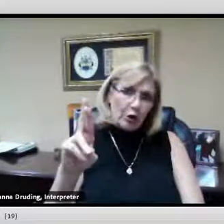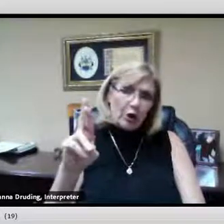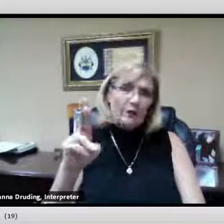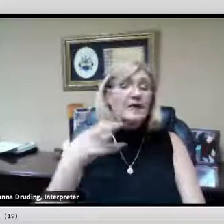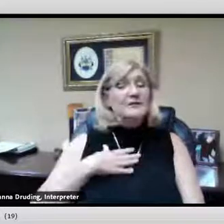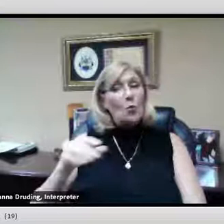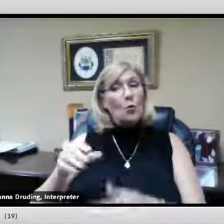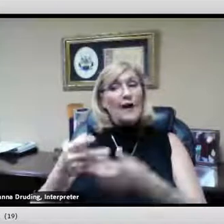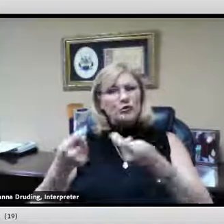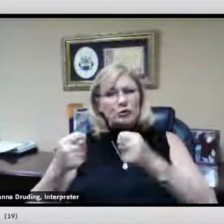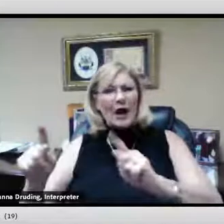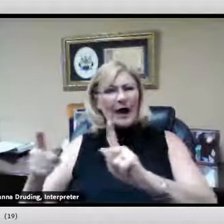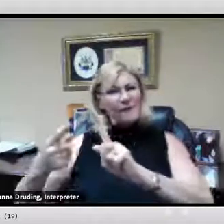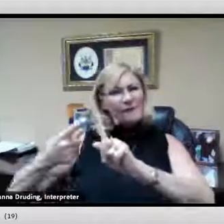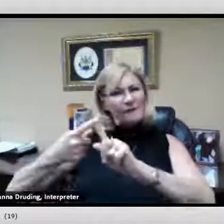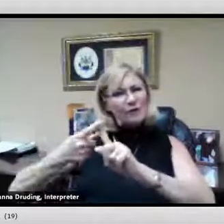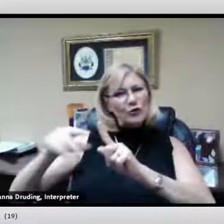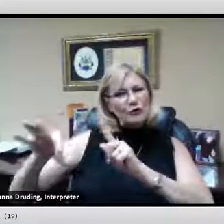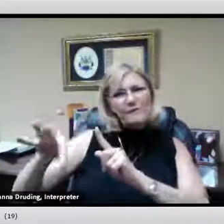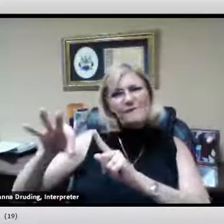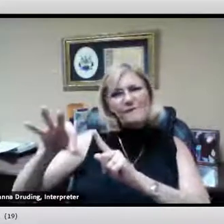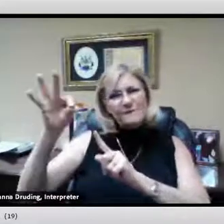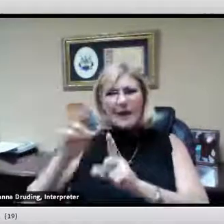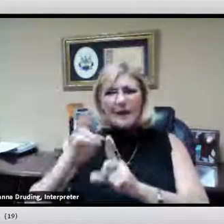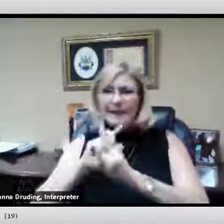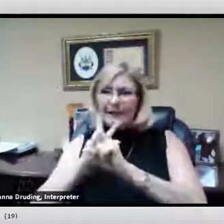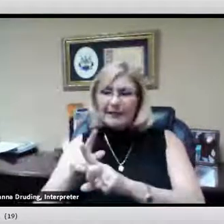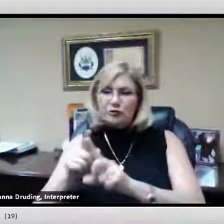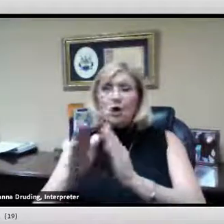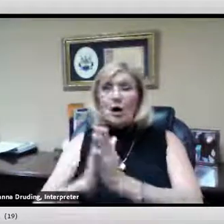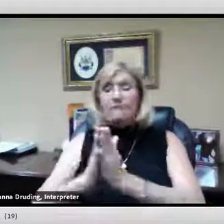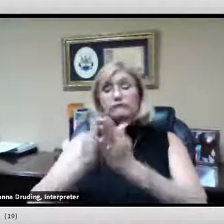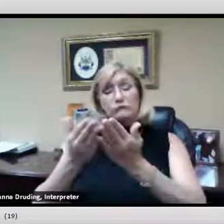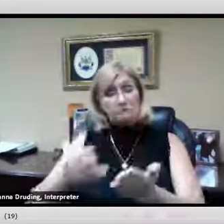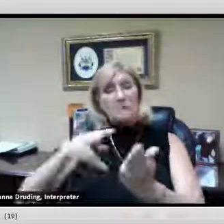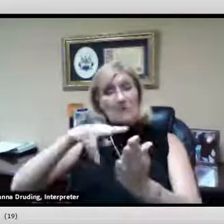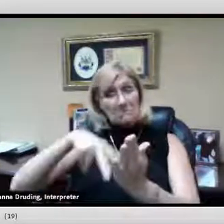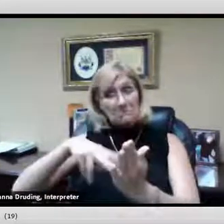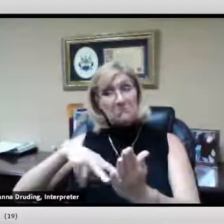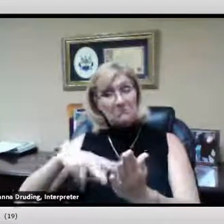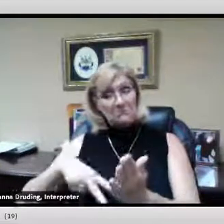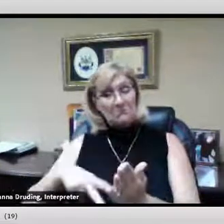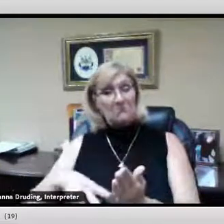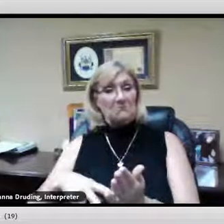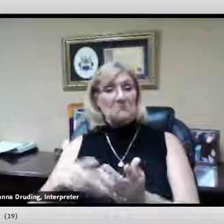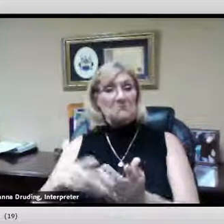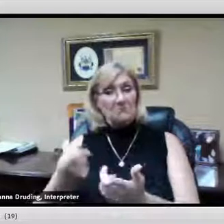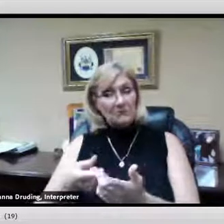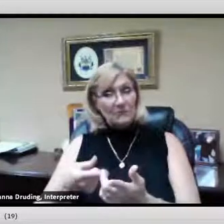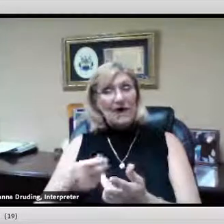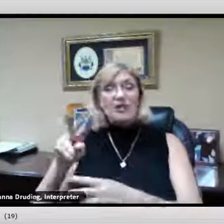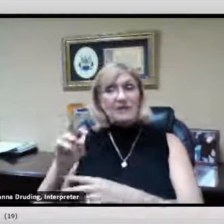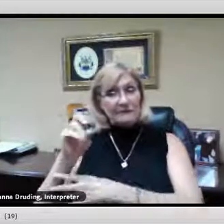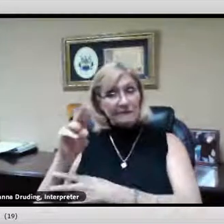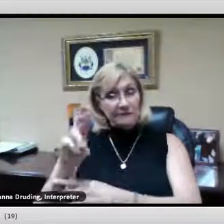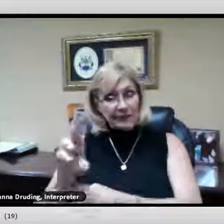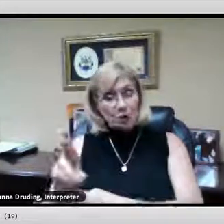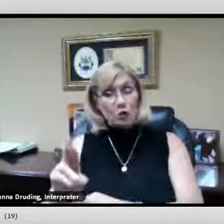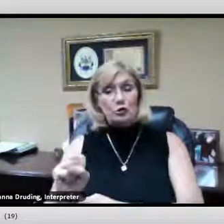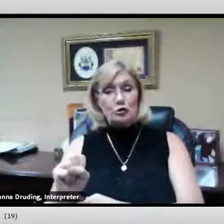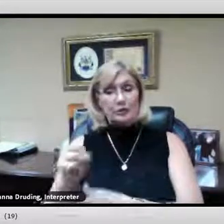to find the answer before I call the vendor. I search the product manuals that the vendors have given us access to. I Google